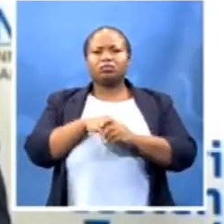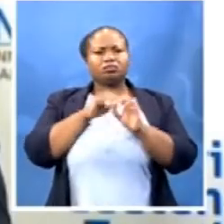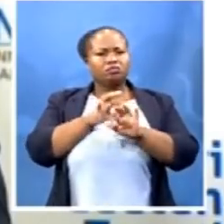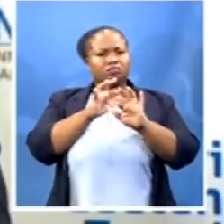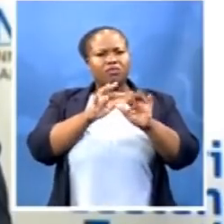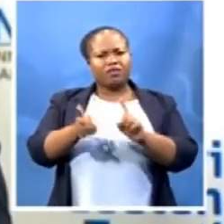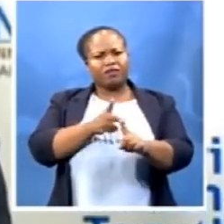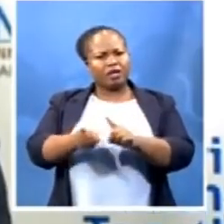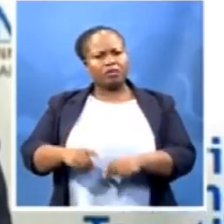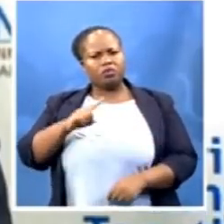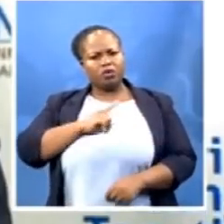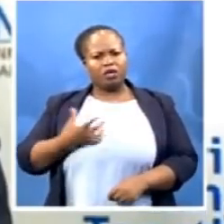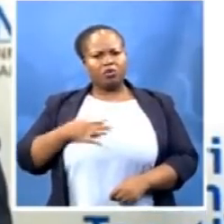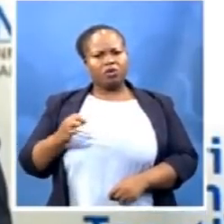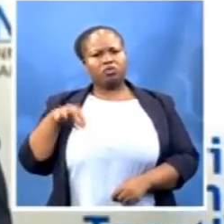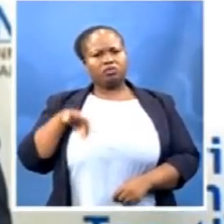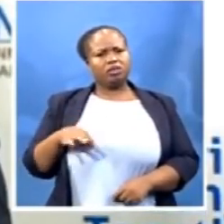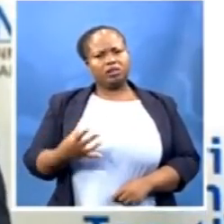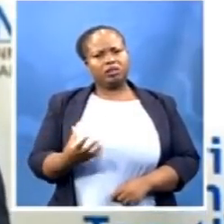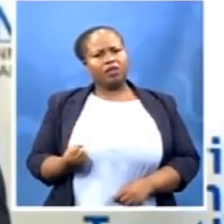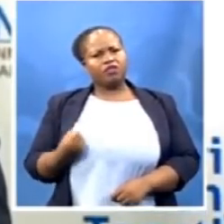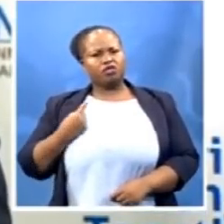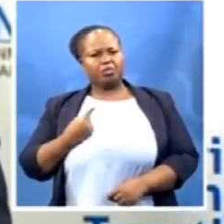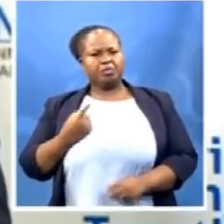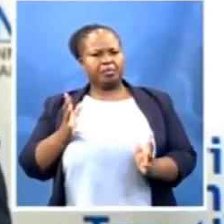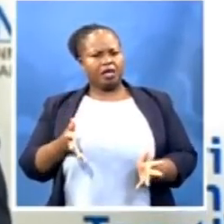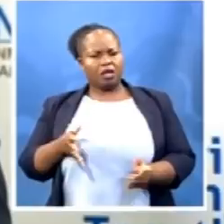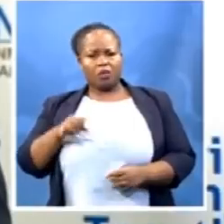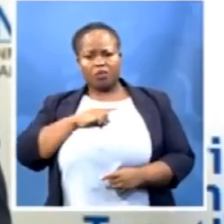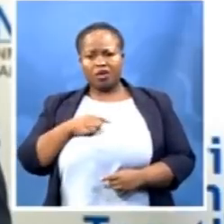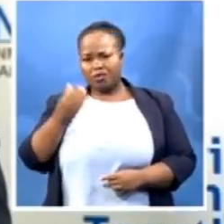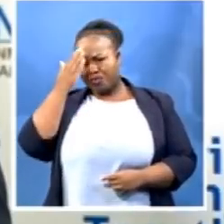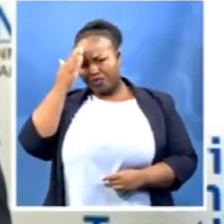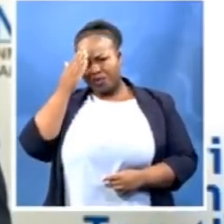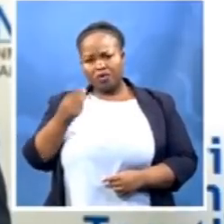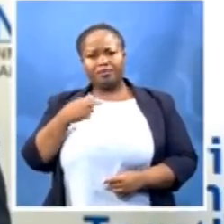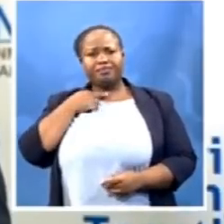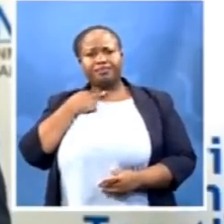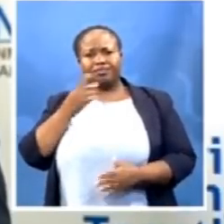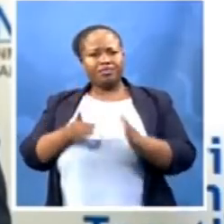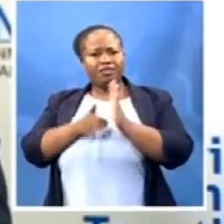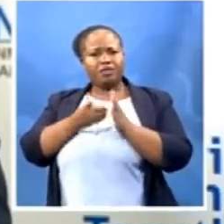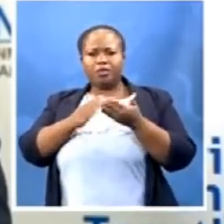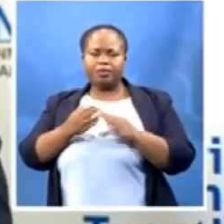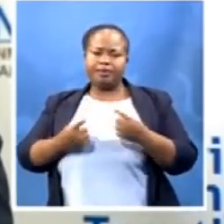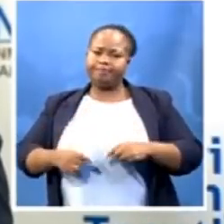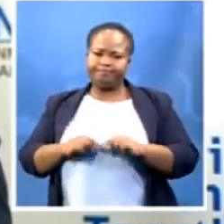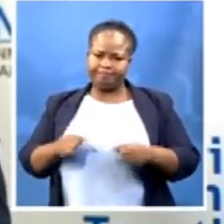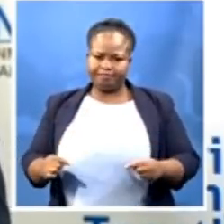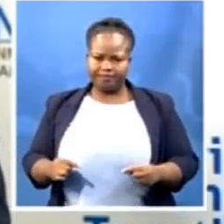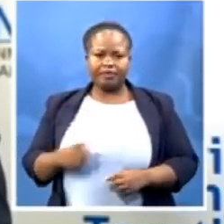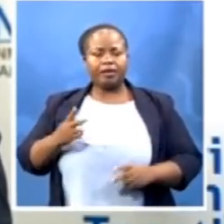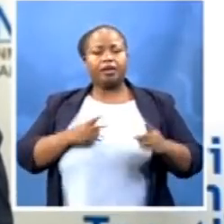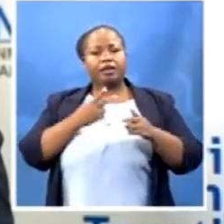themselves, ultimately at the expense of development for and within our communities. There's been a notable and